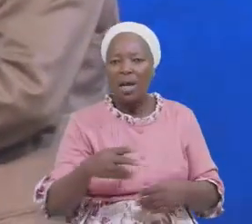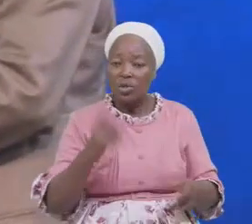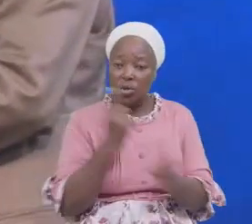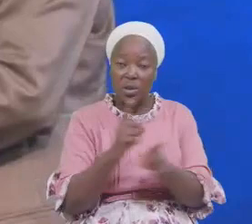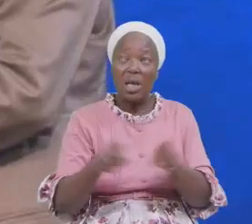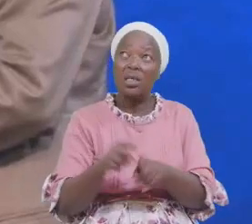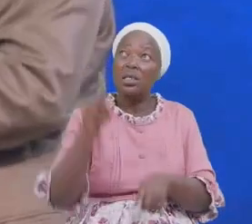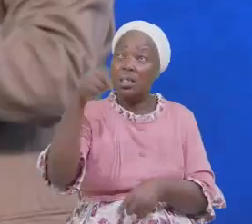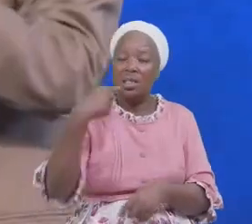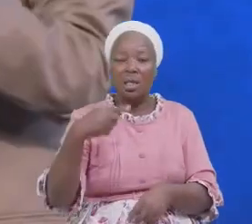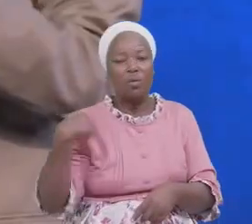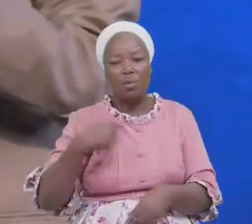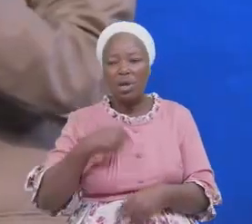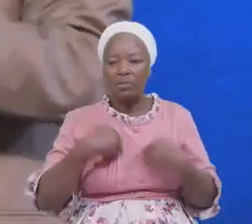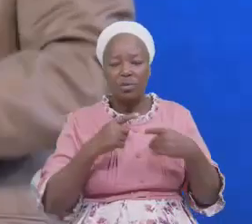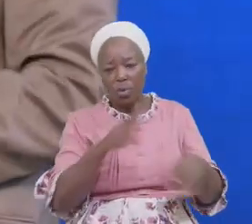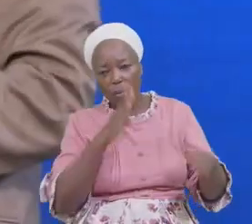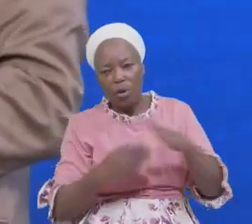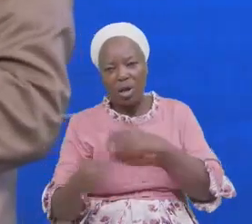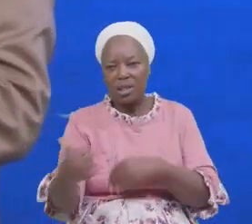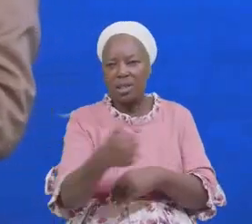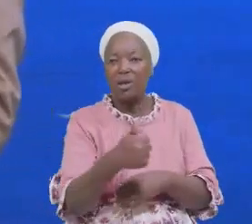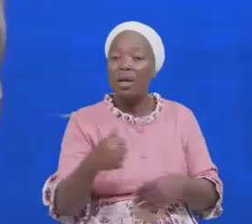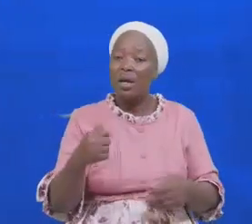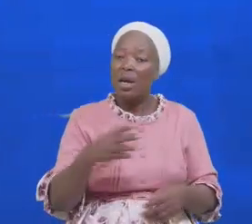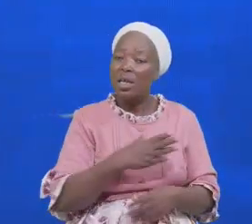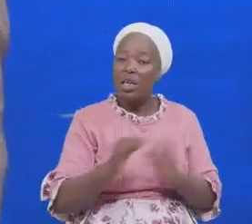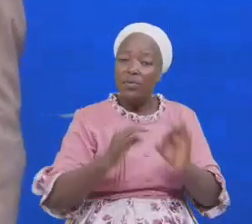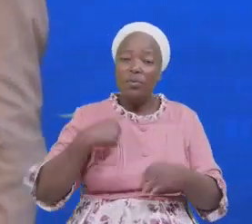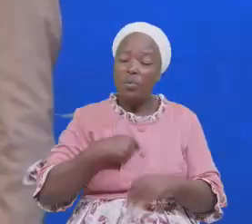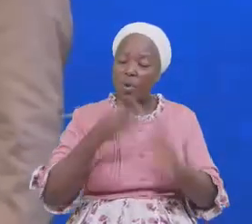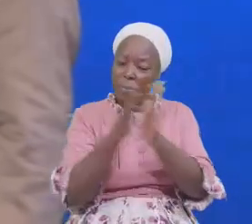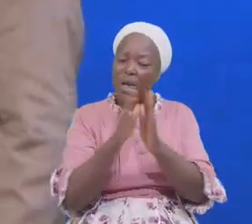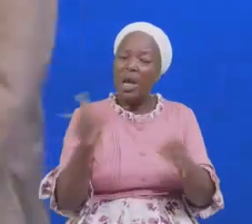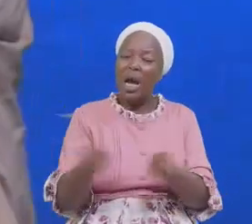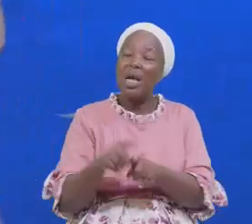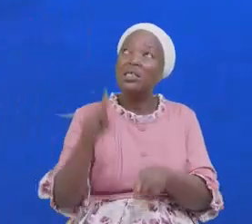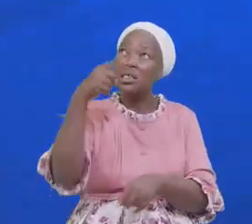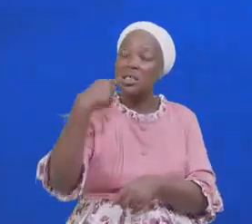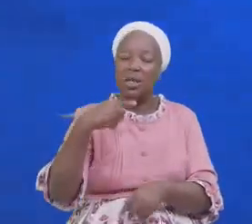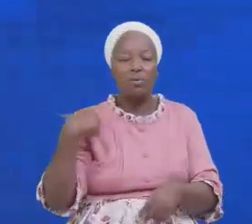ourselves. If we pray, like you said, we shall pray.